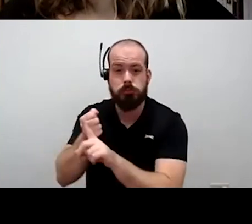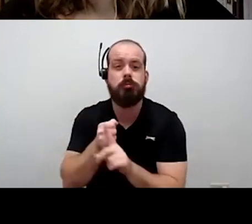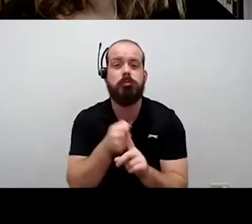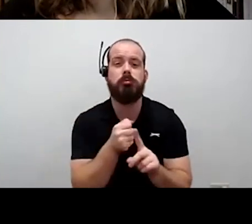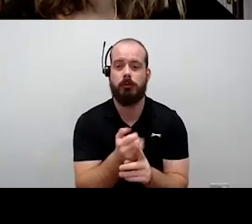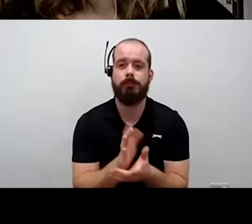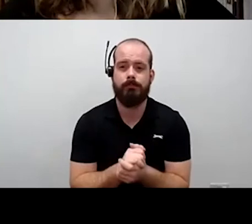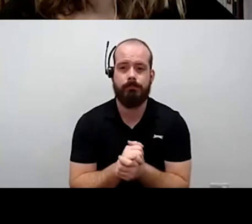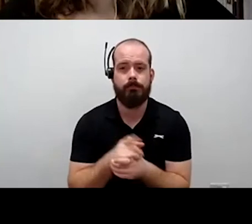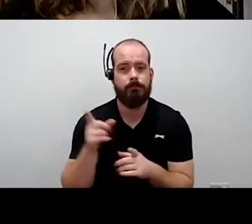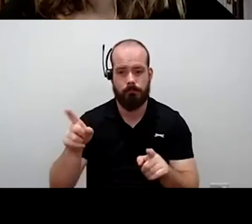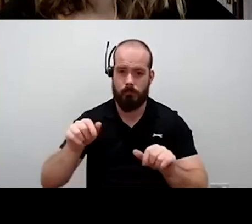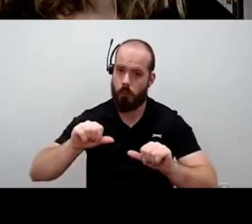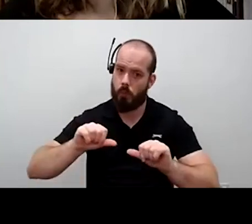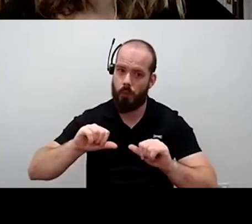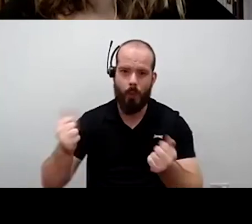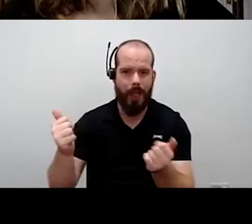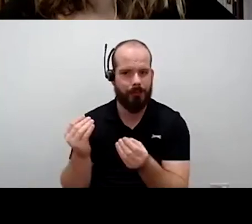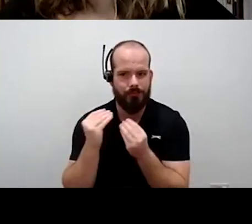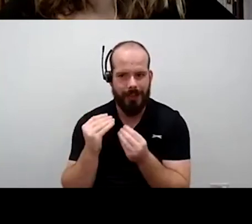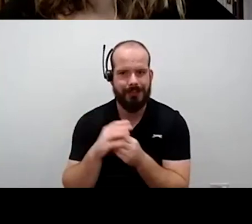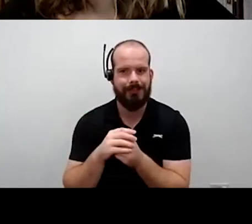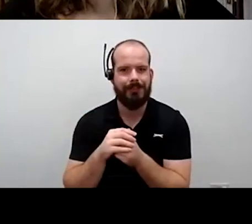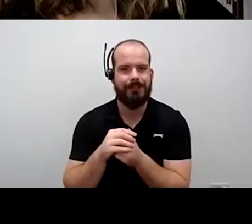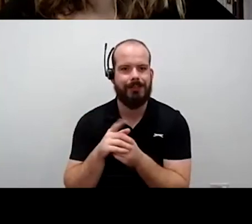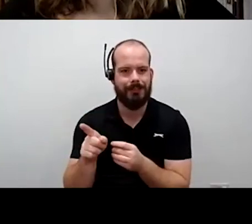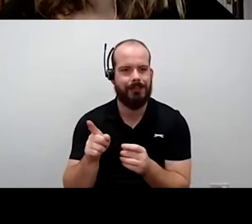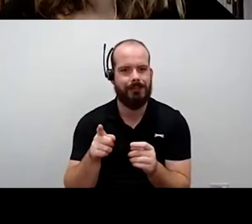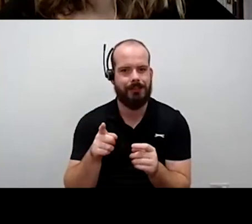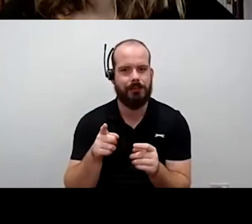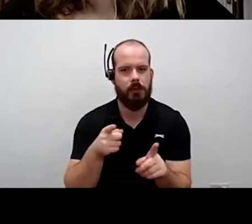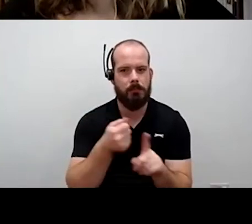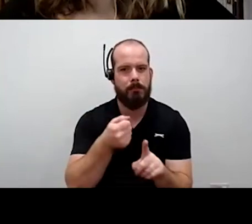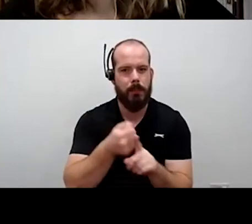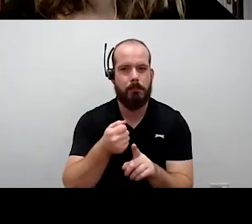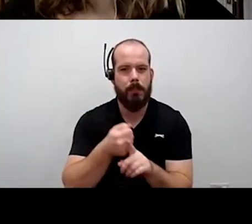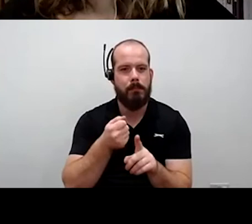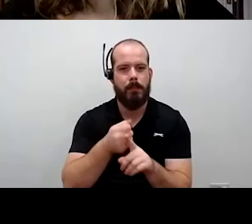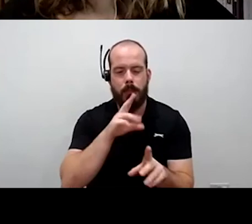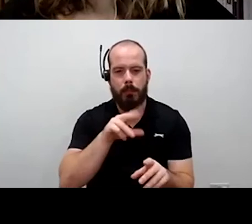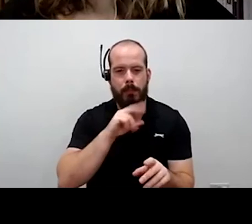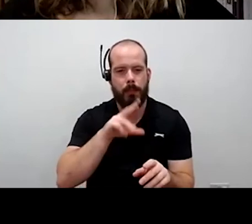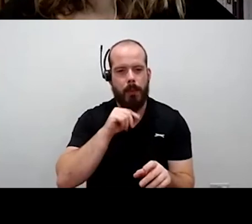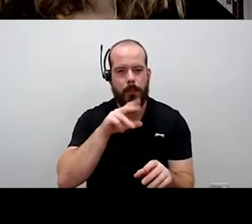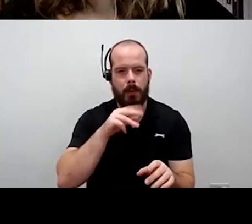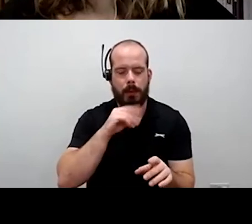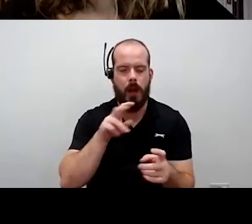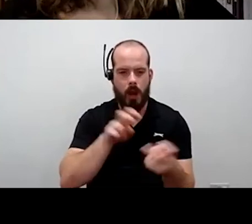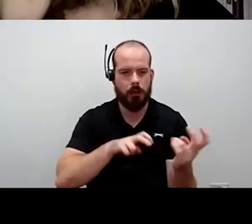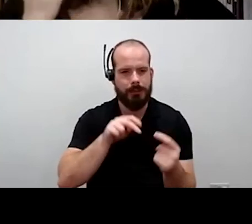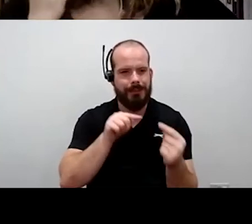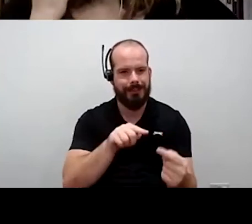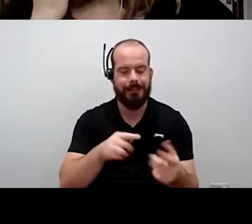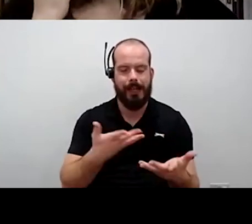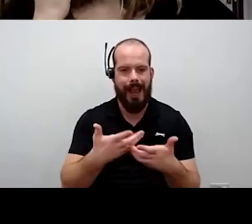And they are well trained, and they check. You can't say a word. They bring their arguments. They